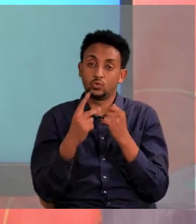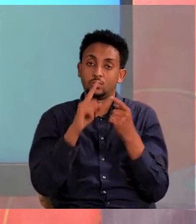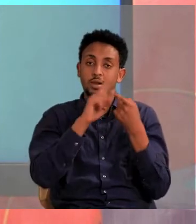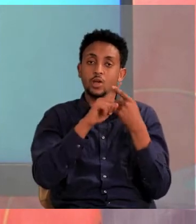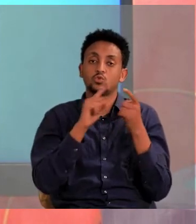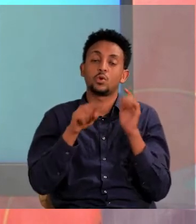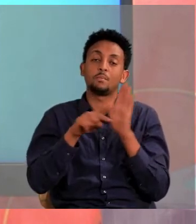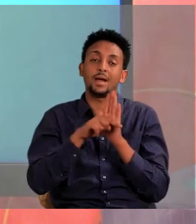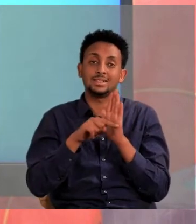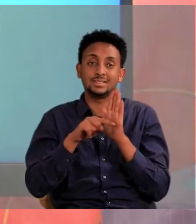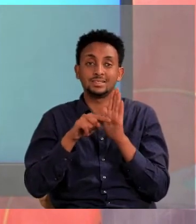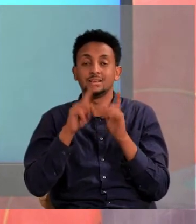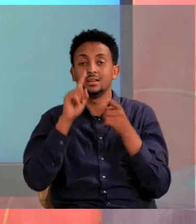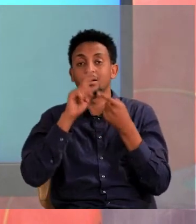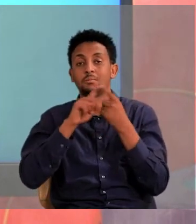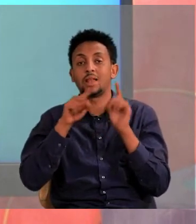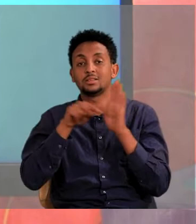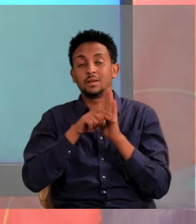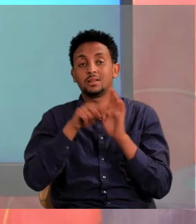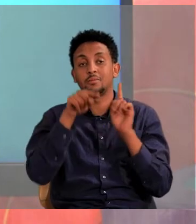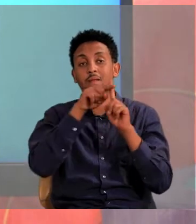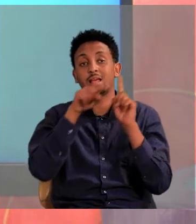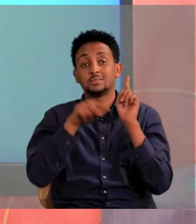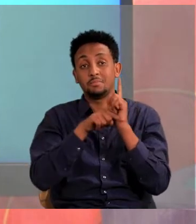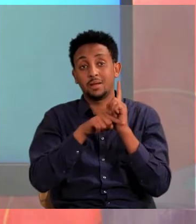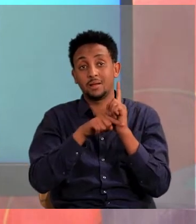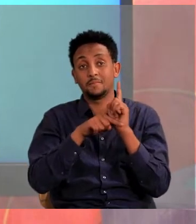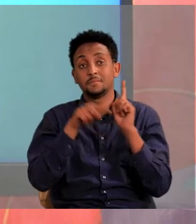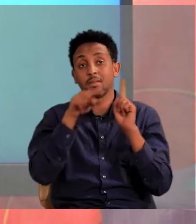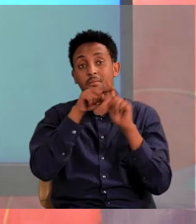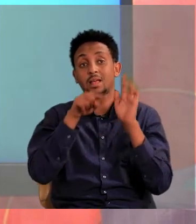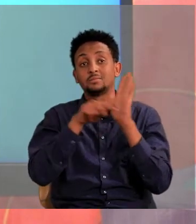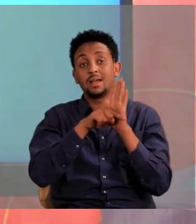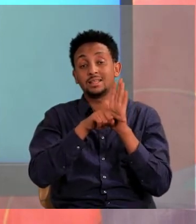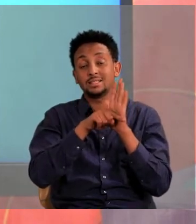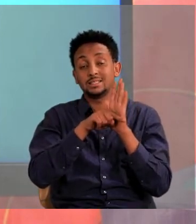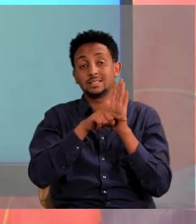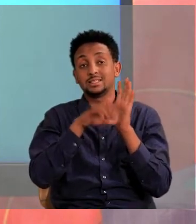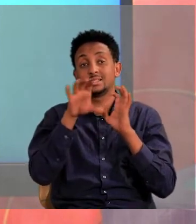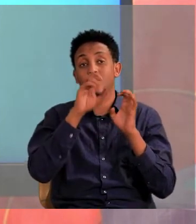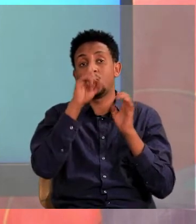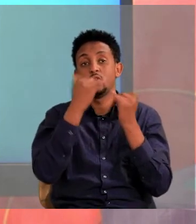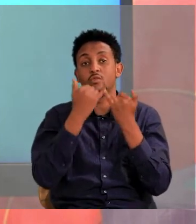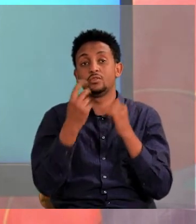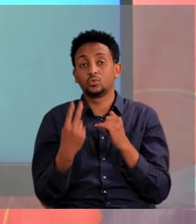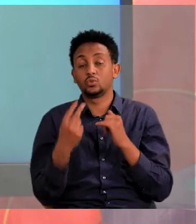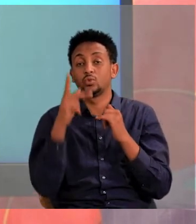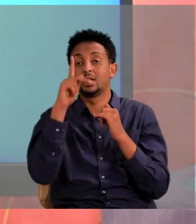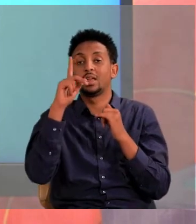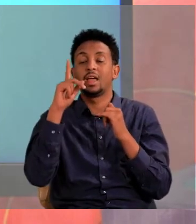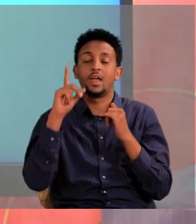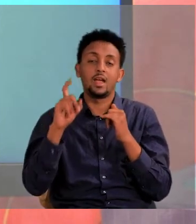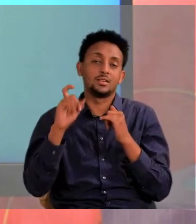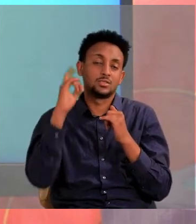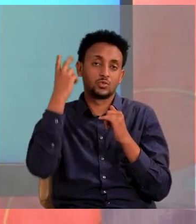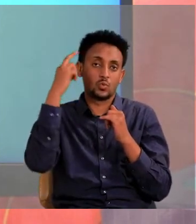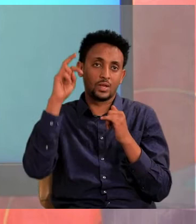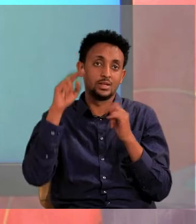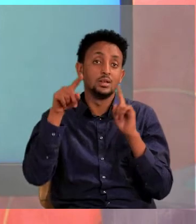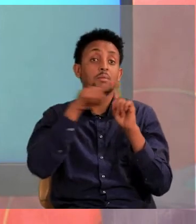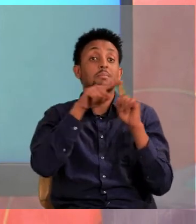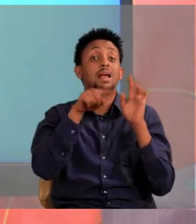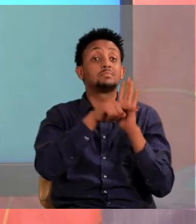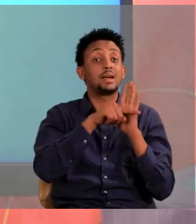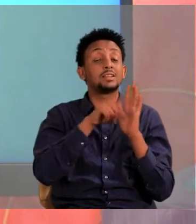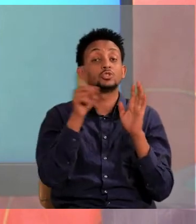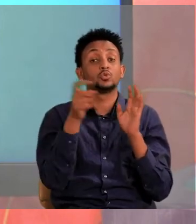squared. Previously you have seen this, work done by the spring can be given as plus or minus 1 over 2 kx squared. But for elastic